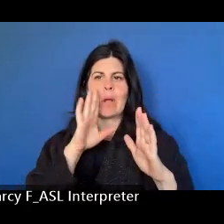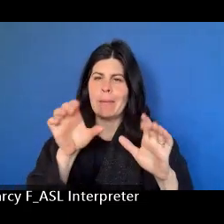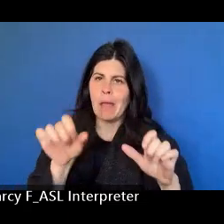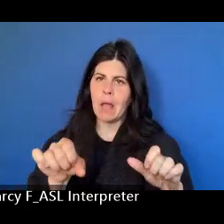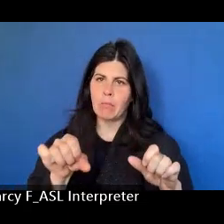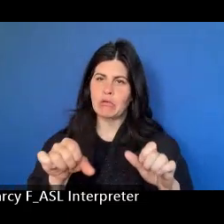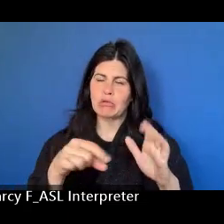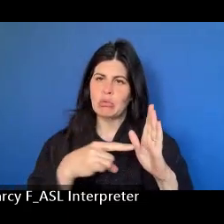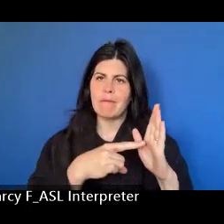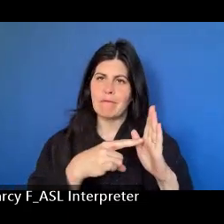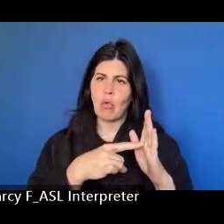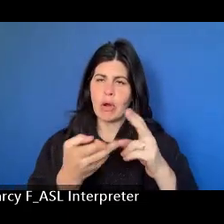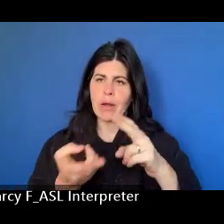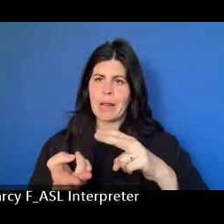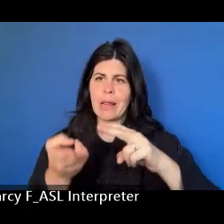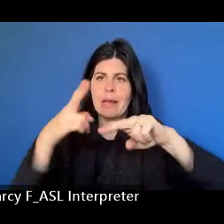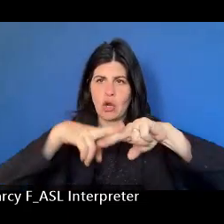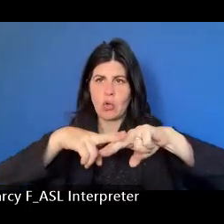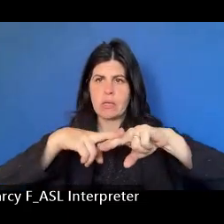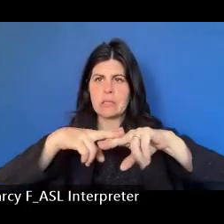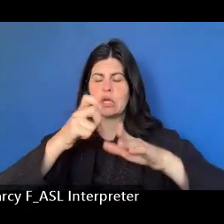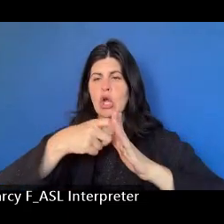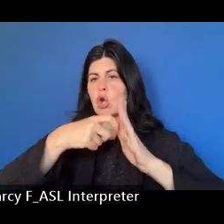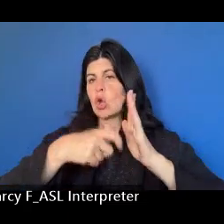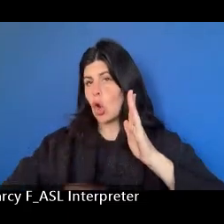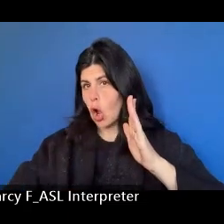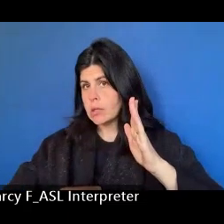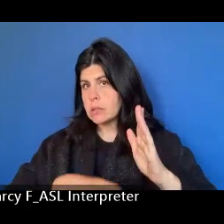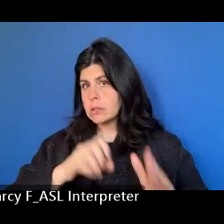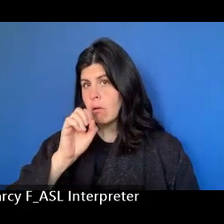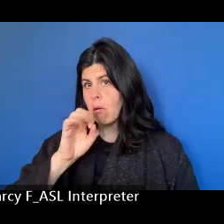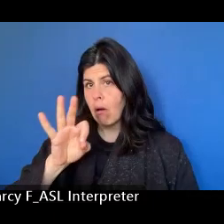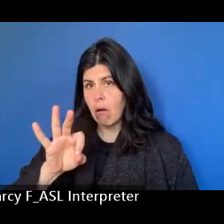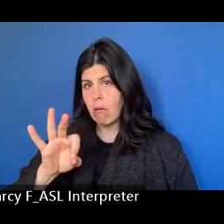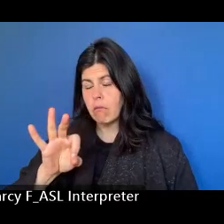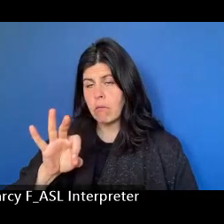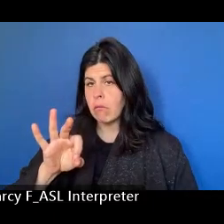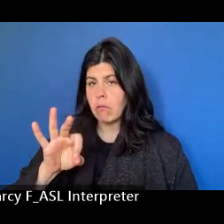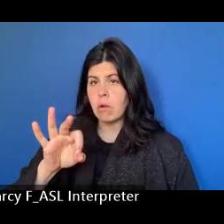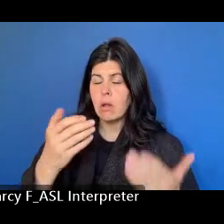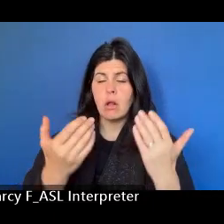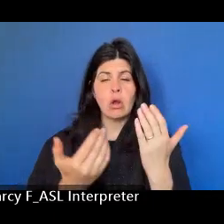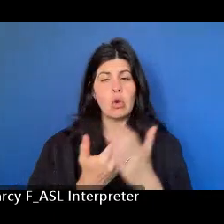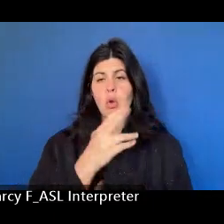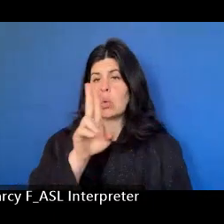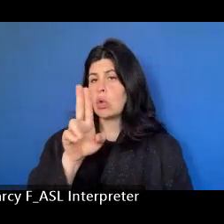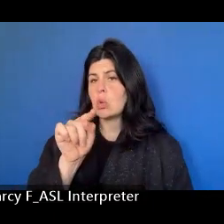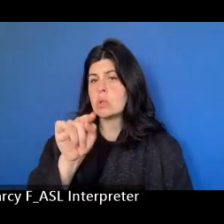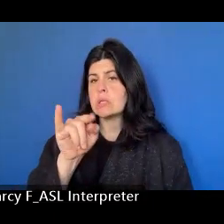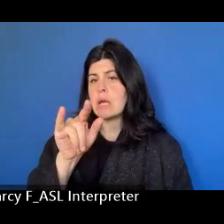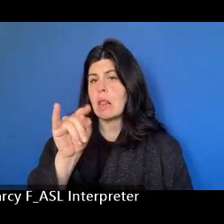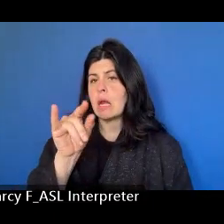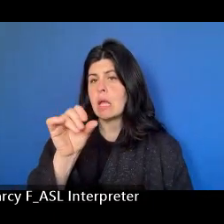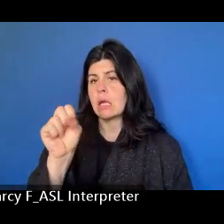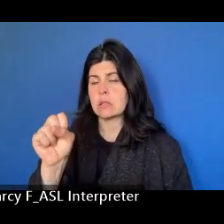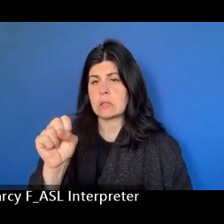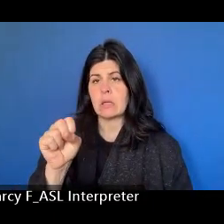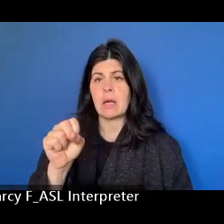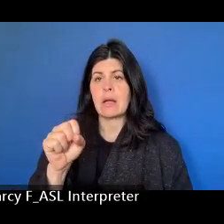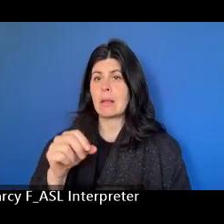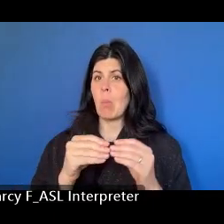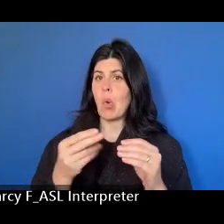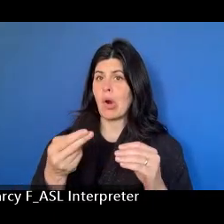the increased cost of the new utilities at the higher electric rate.